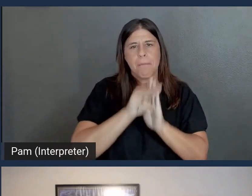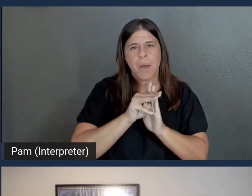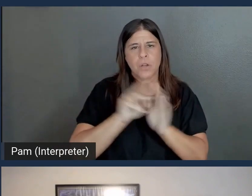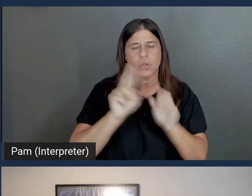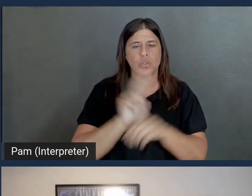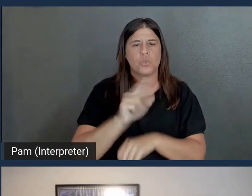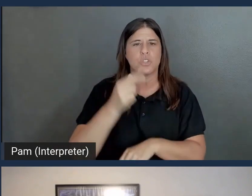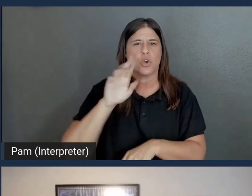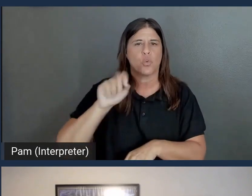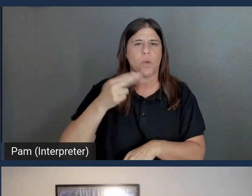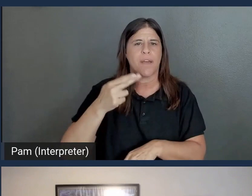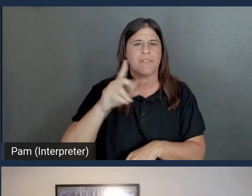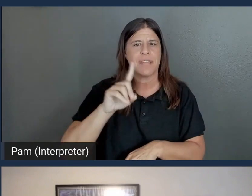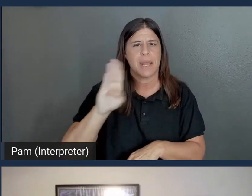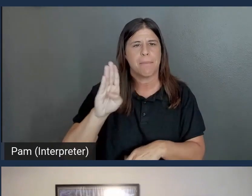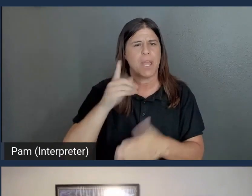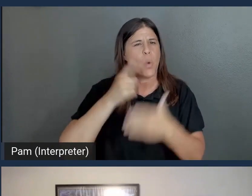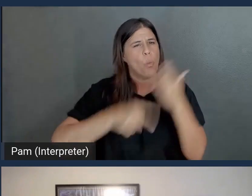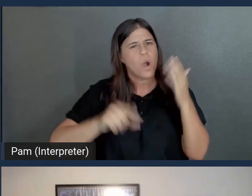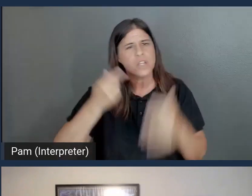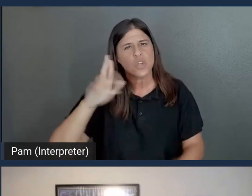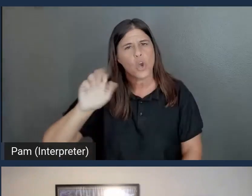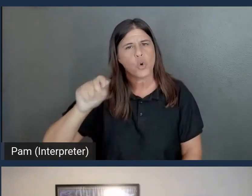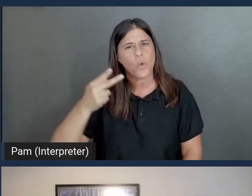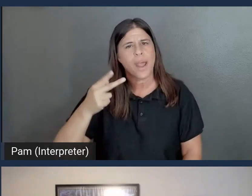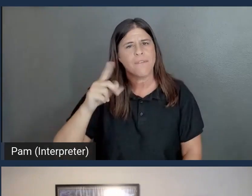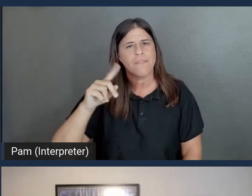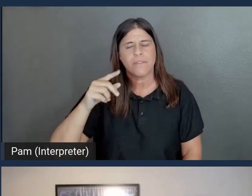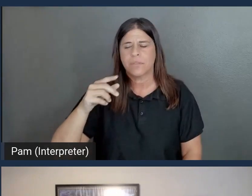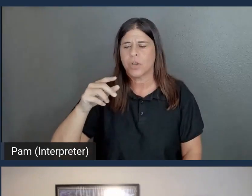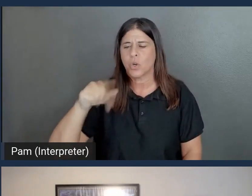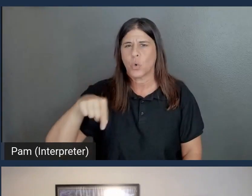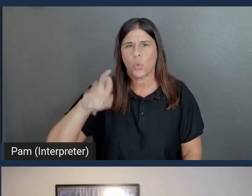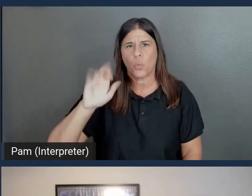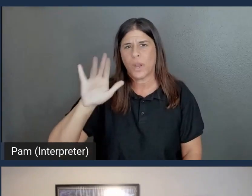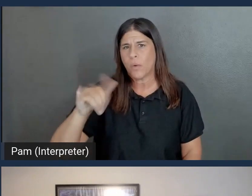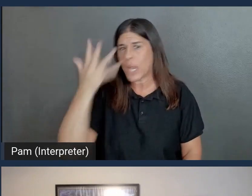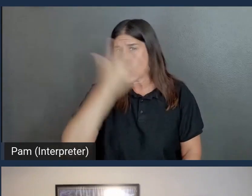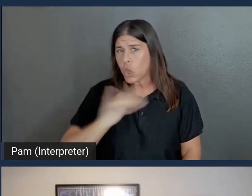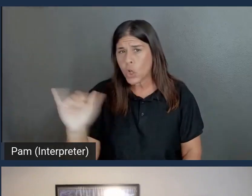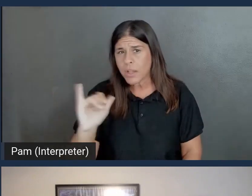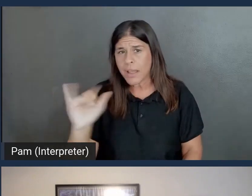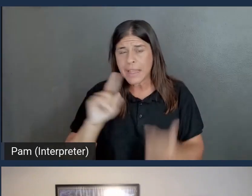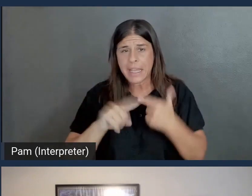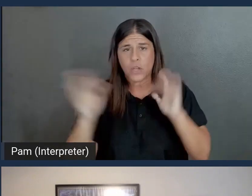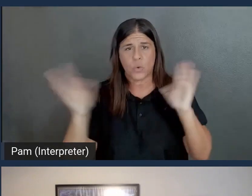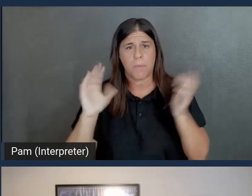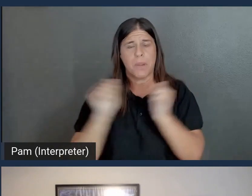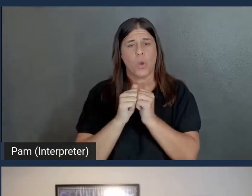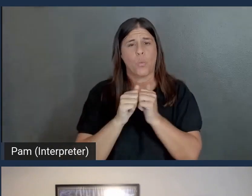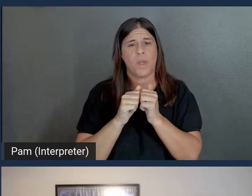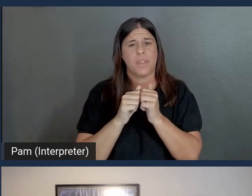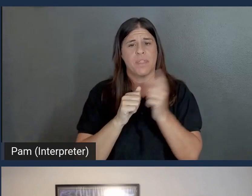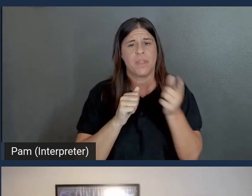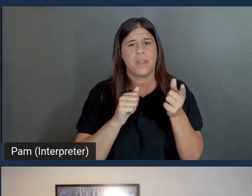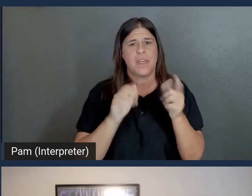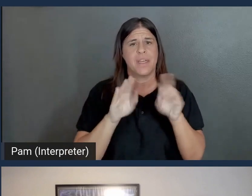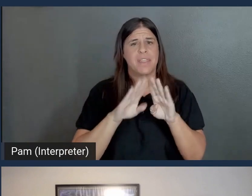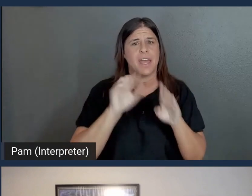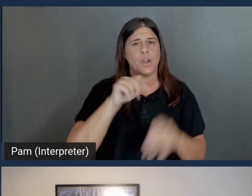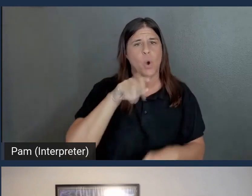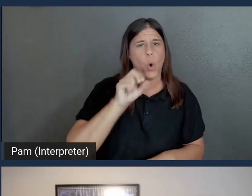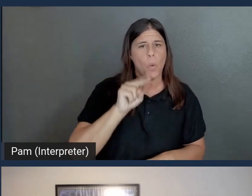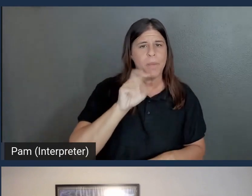databases. What does a graph query even look like? And can we compare it to you know, you said this OpenCypher, for